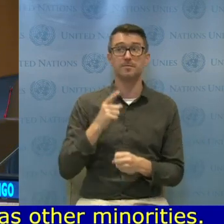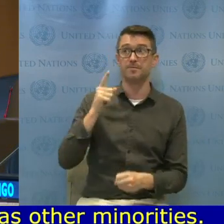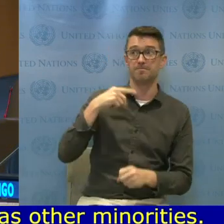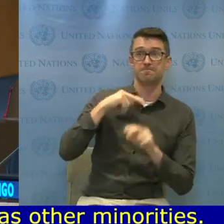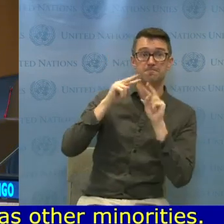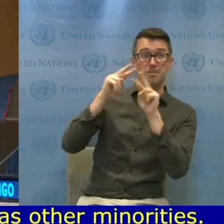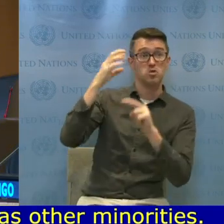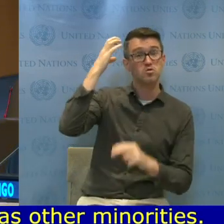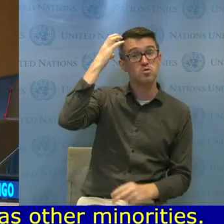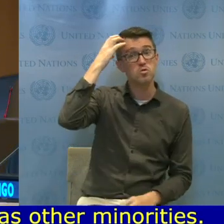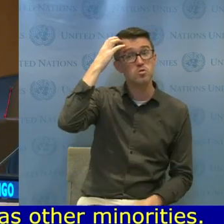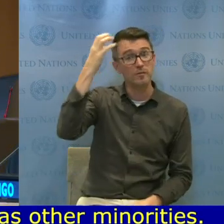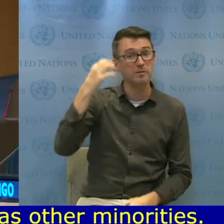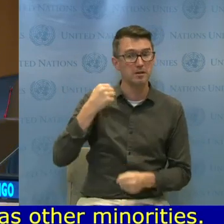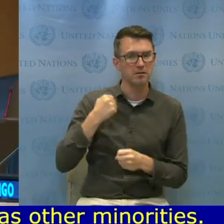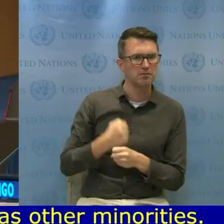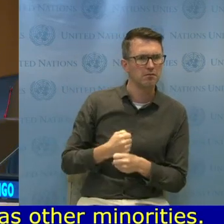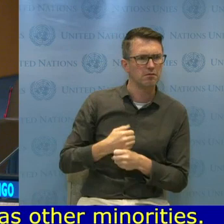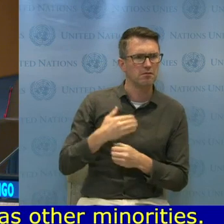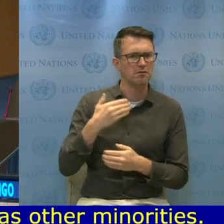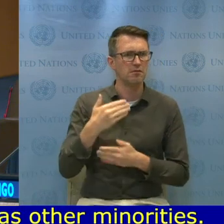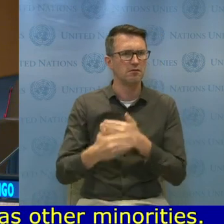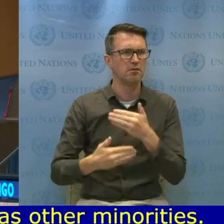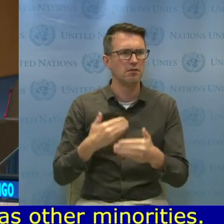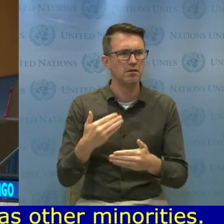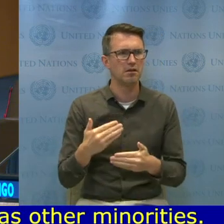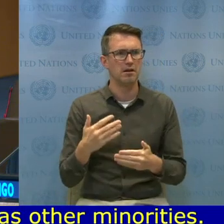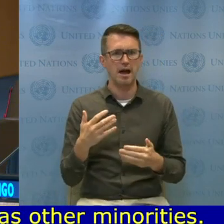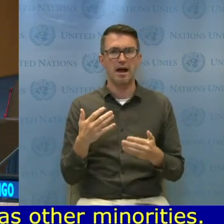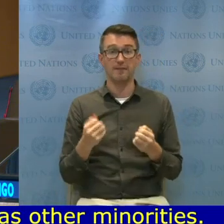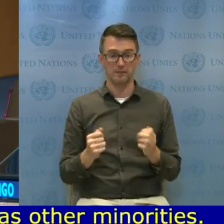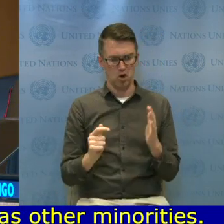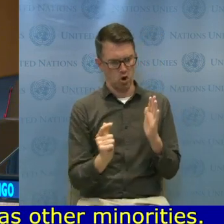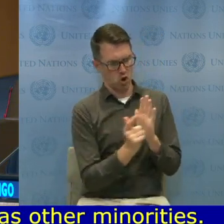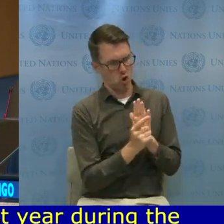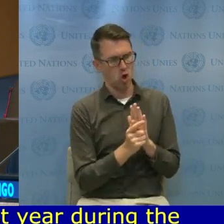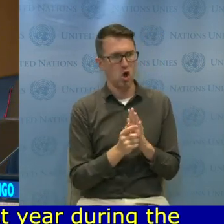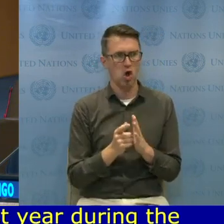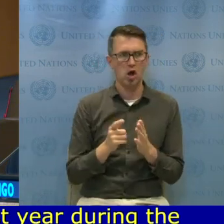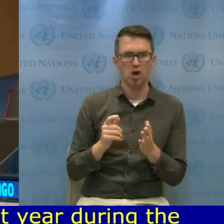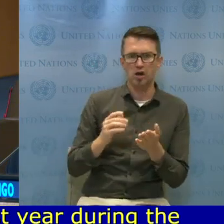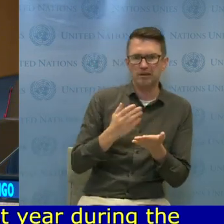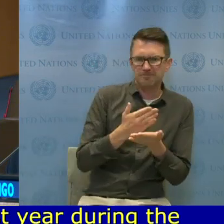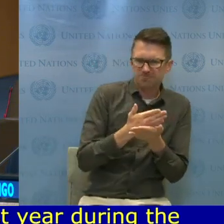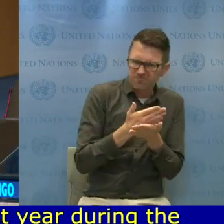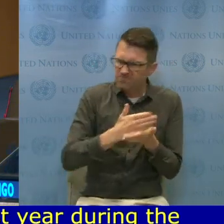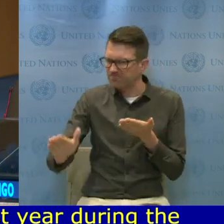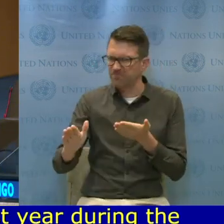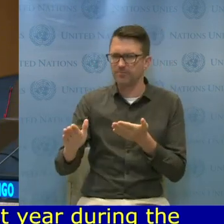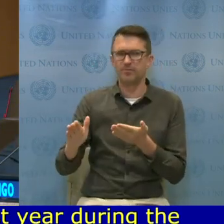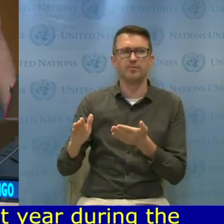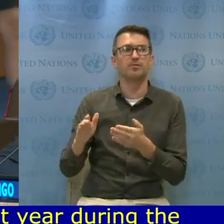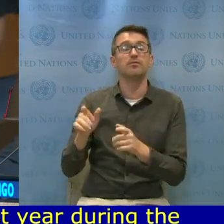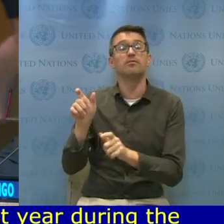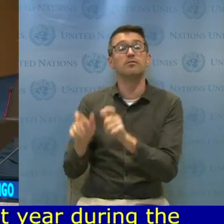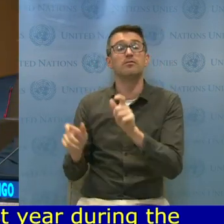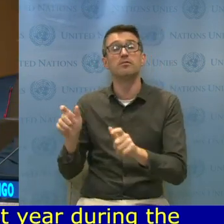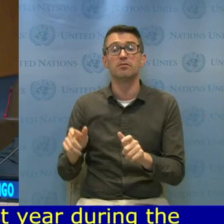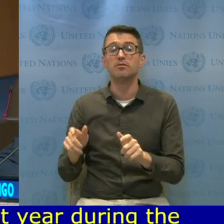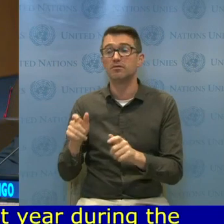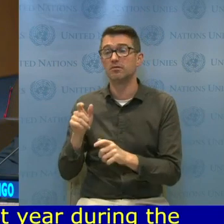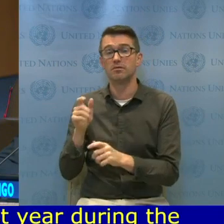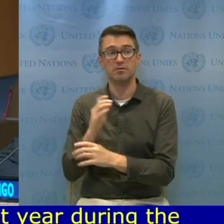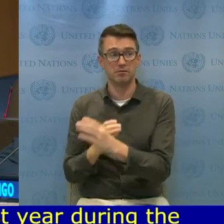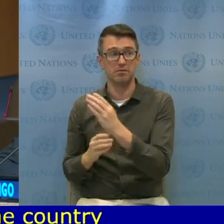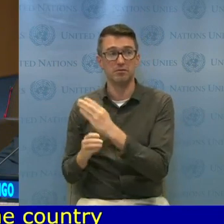an exclusionary policy of human rights as the core plot of its public policies, unlike the previous years.